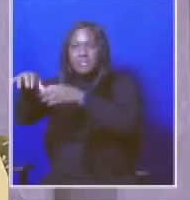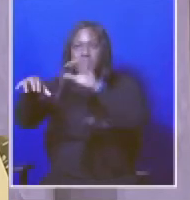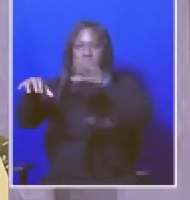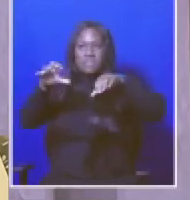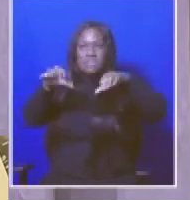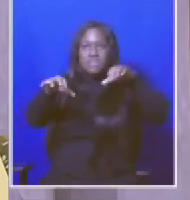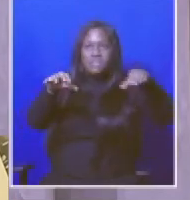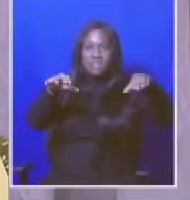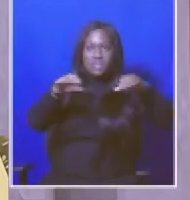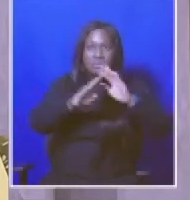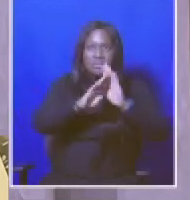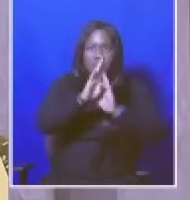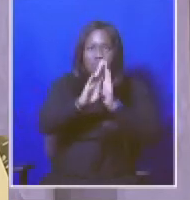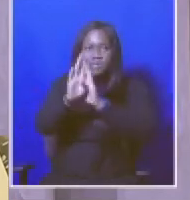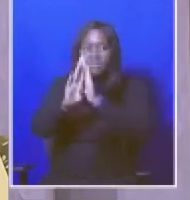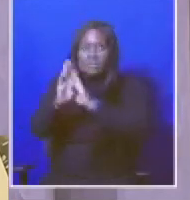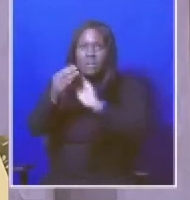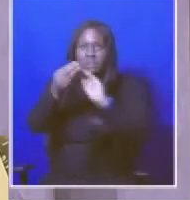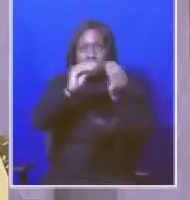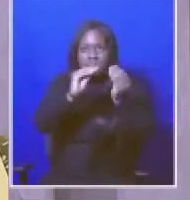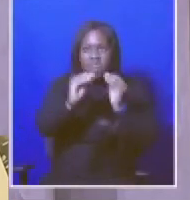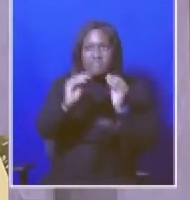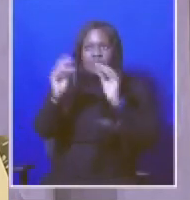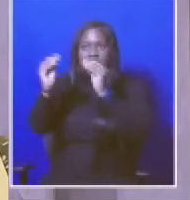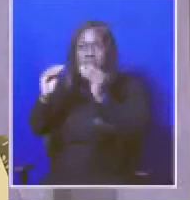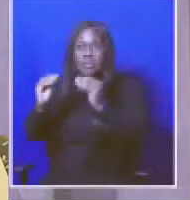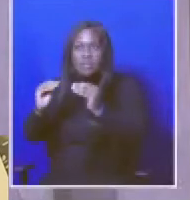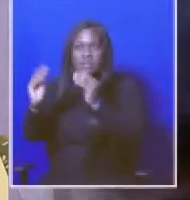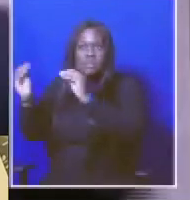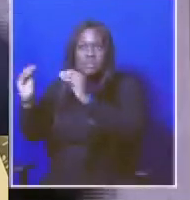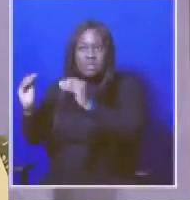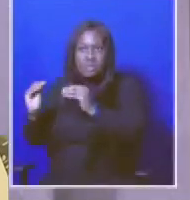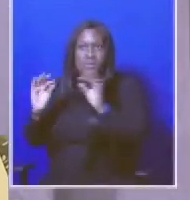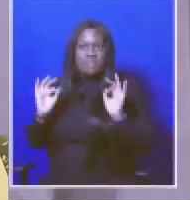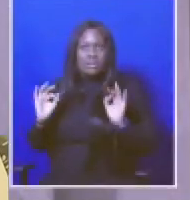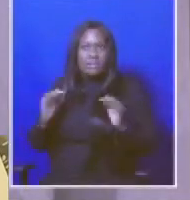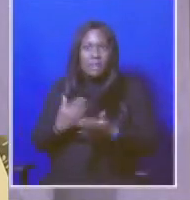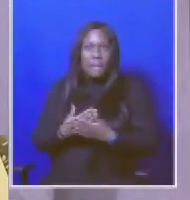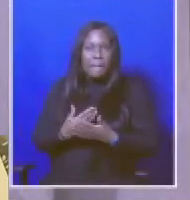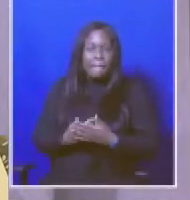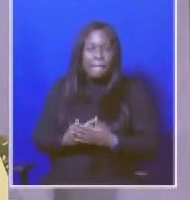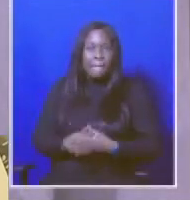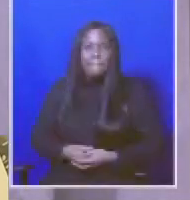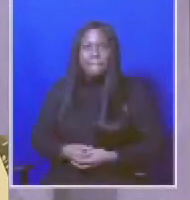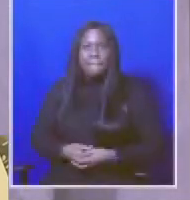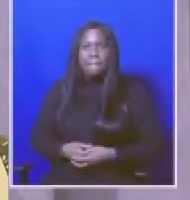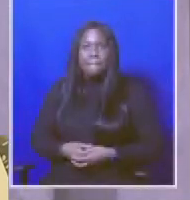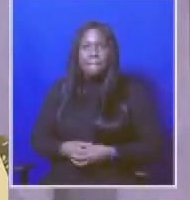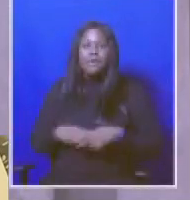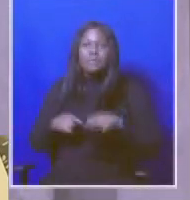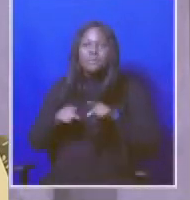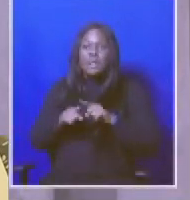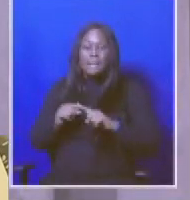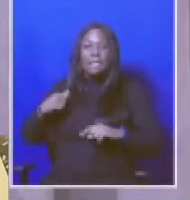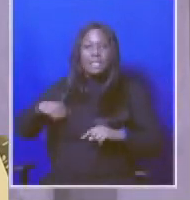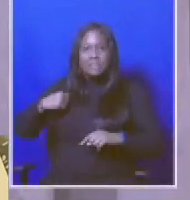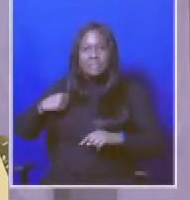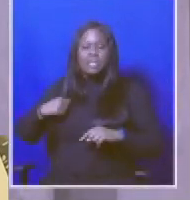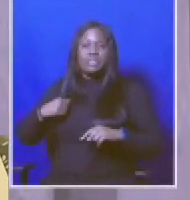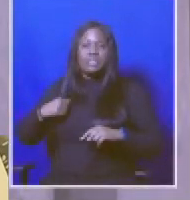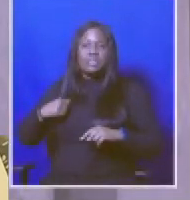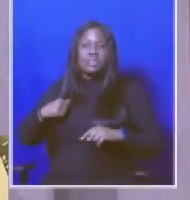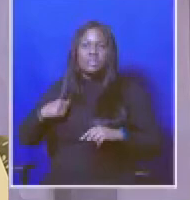country. One of the programs that is in place is what we call the Municipal